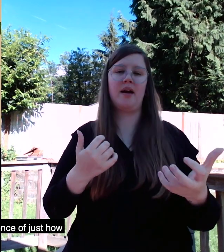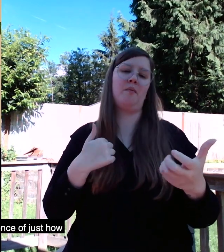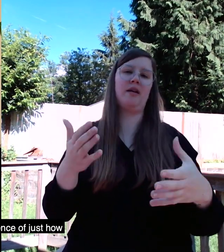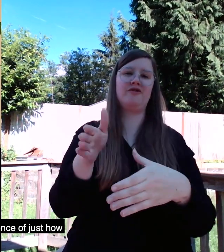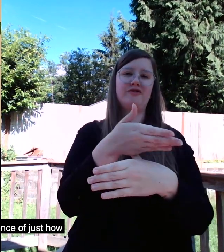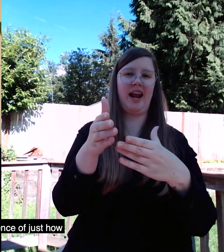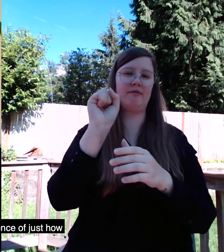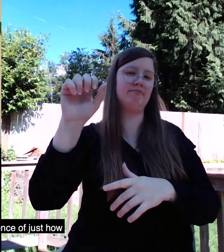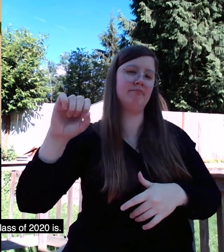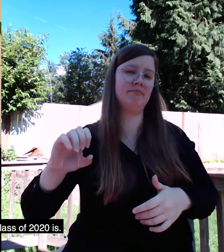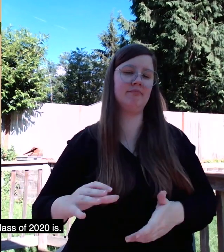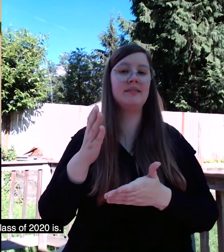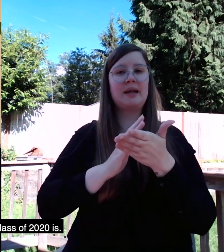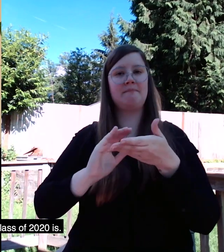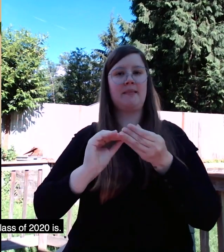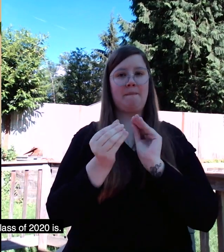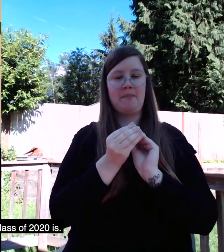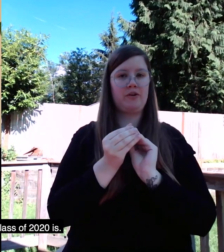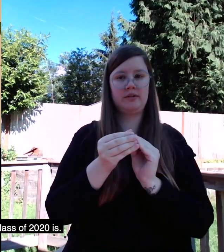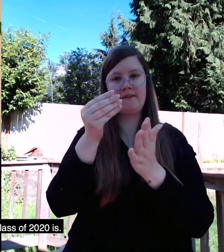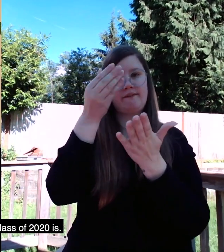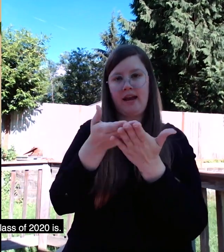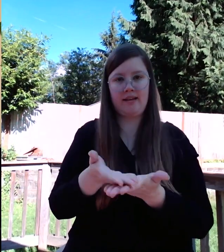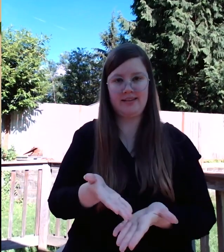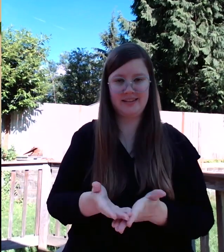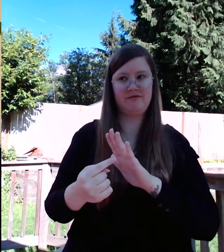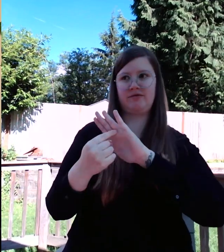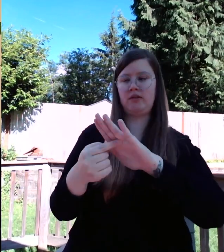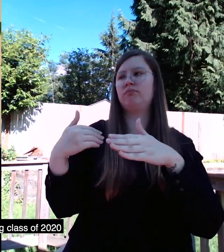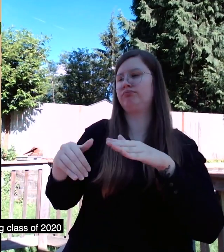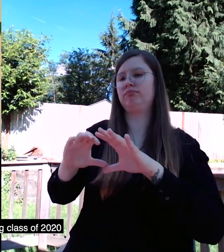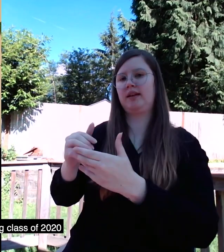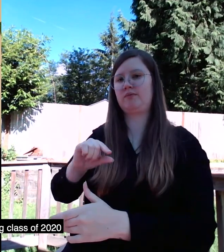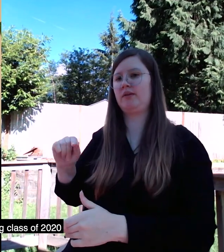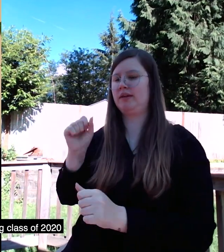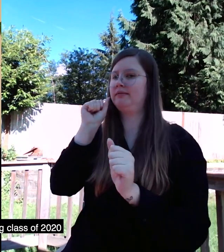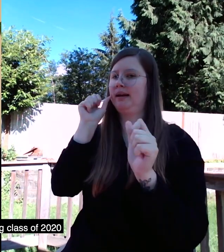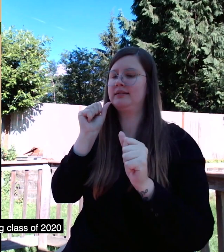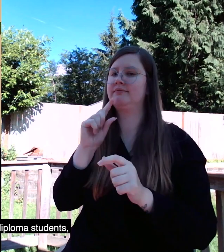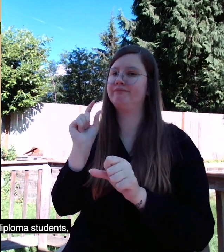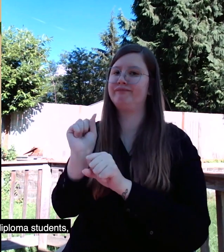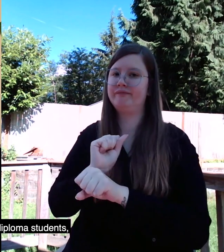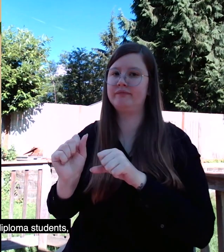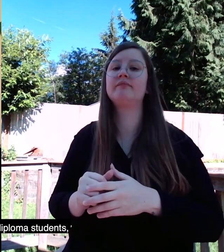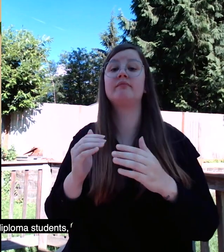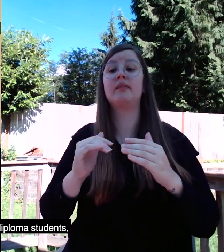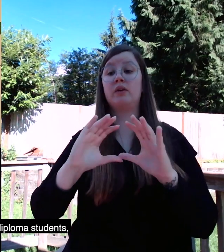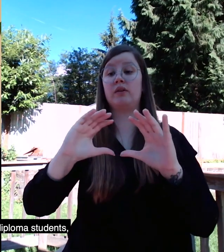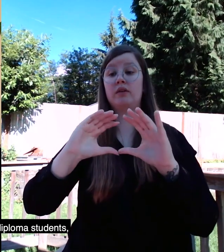that will serve as evidence of just how amazing the class of 2020 is. The graduating class of 2020